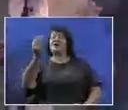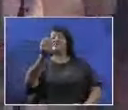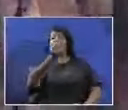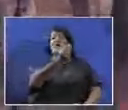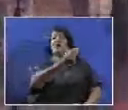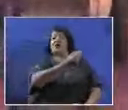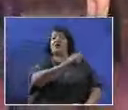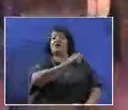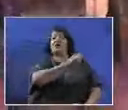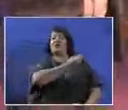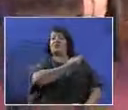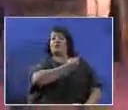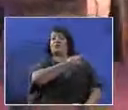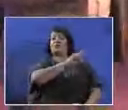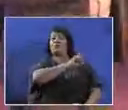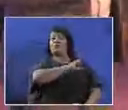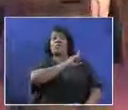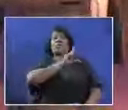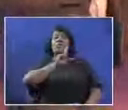Our Lord.